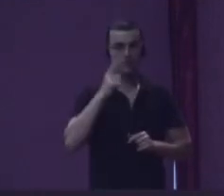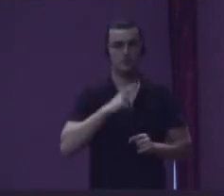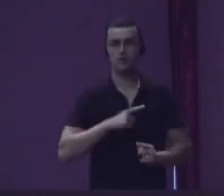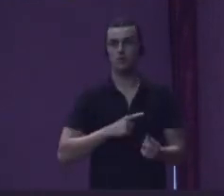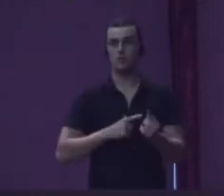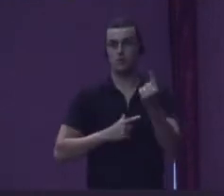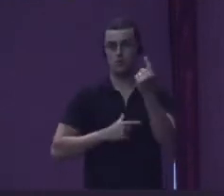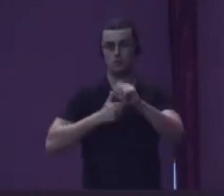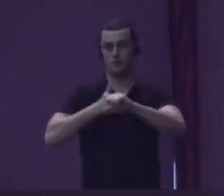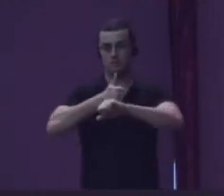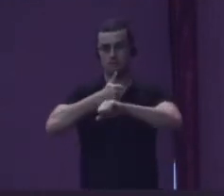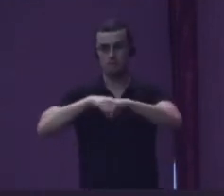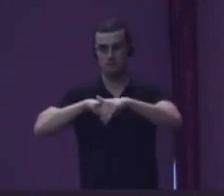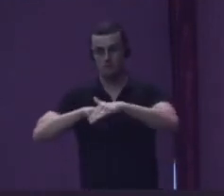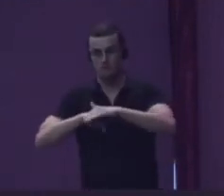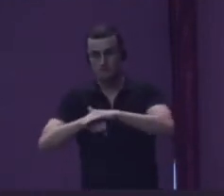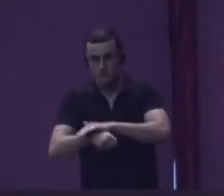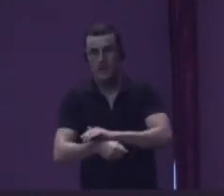there